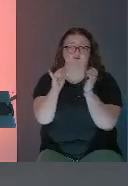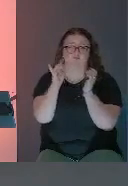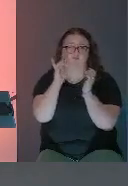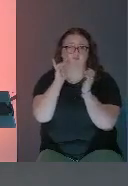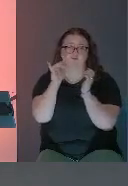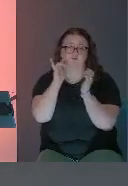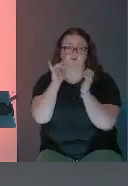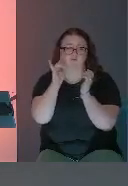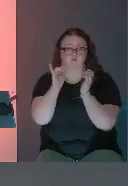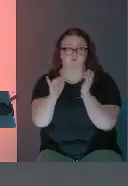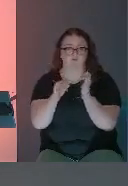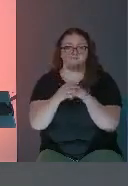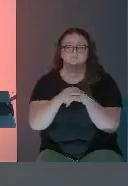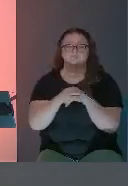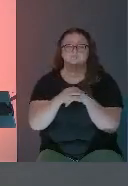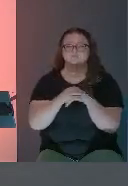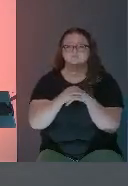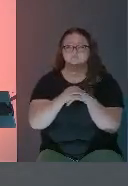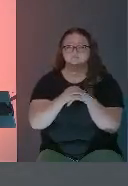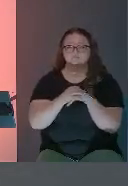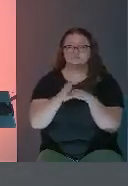Amazing pictures, amazing types. And